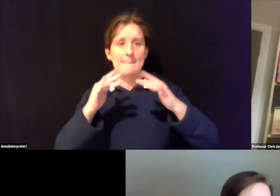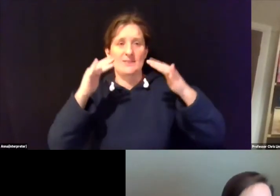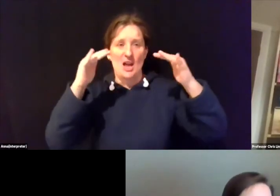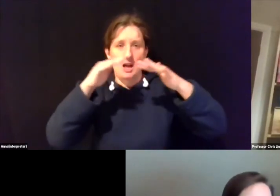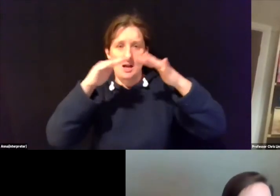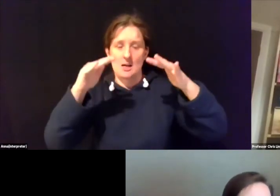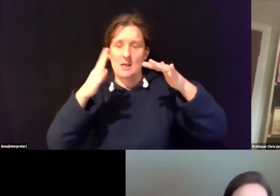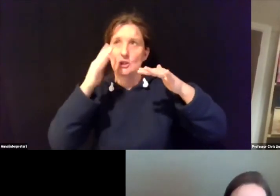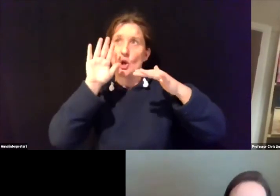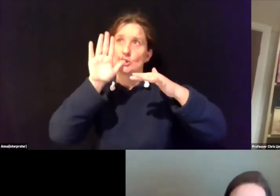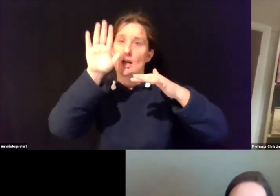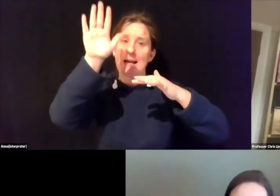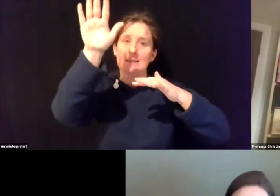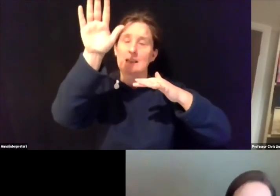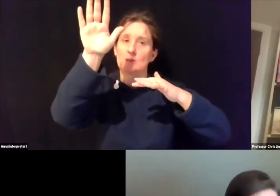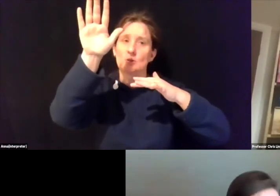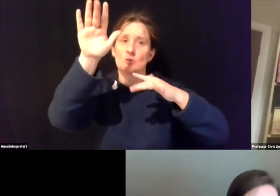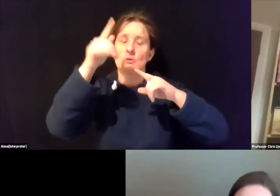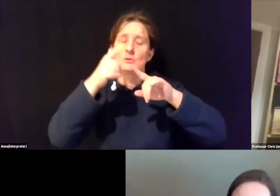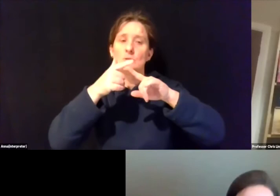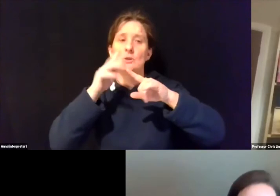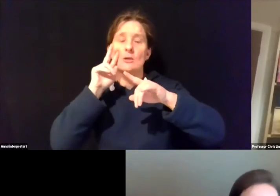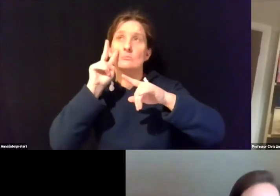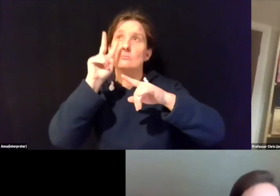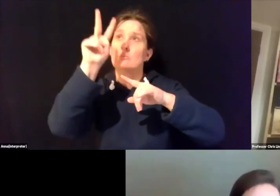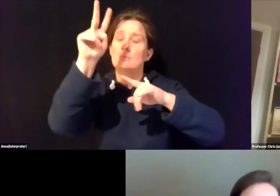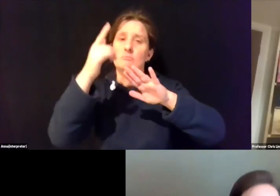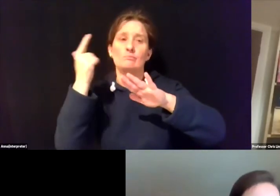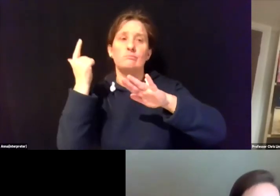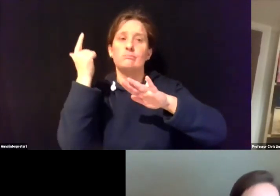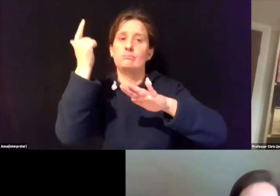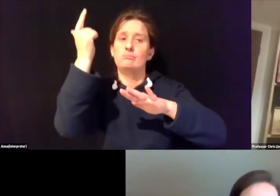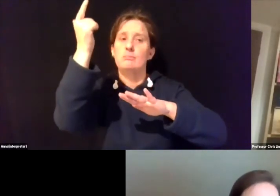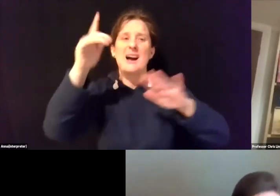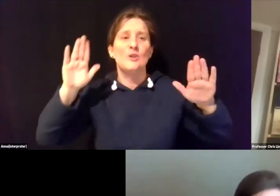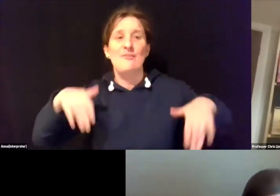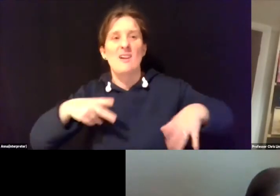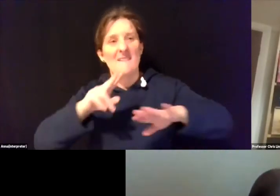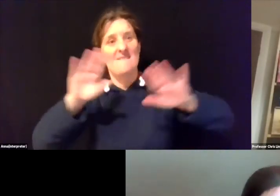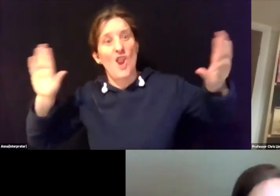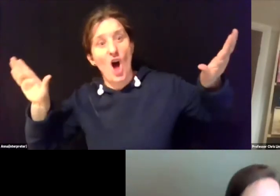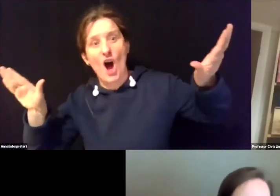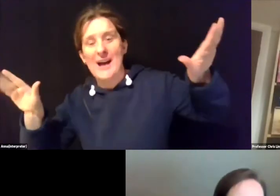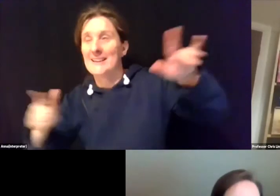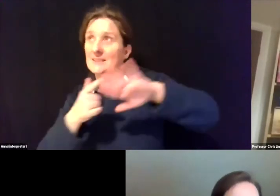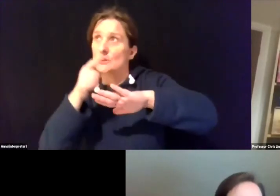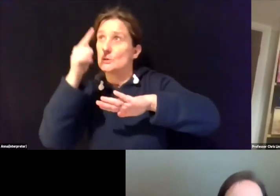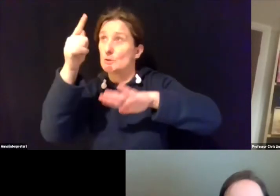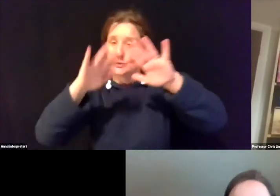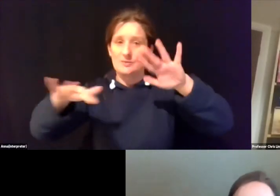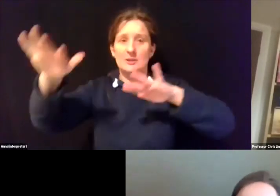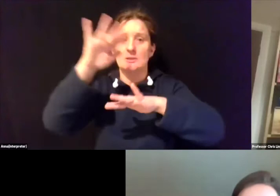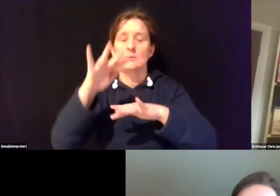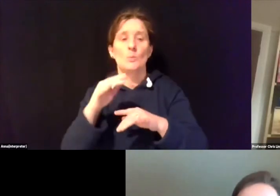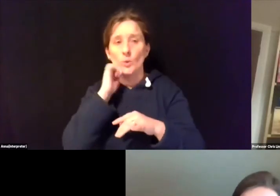hand out and you fly to the edge of the observable universe, which is not something you should try to do, but if you did that, you end up with 2 dust